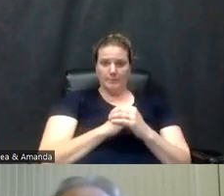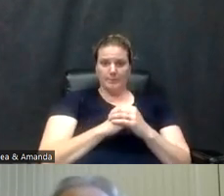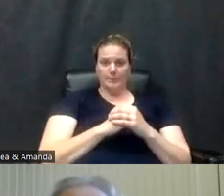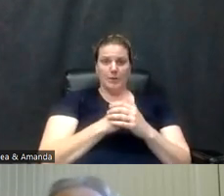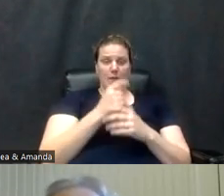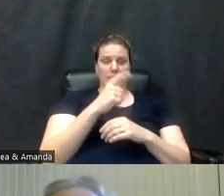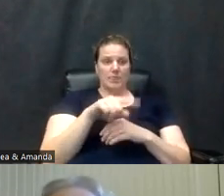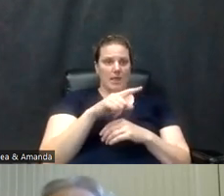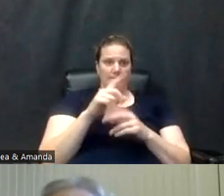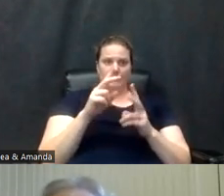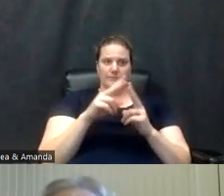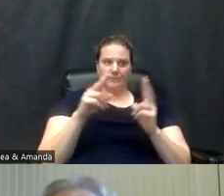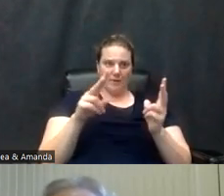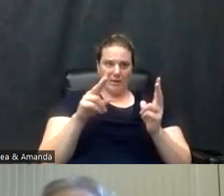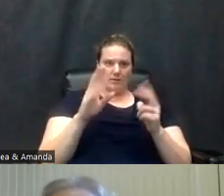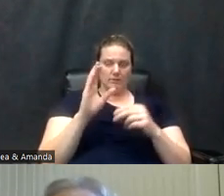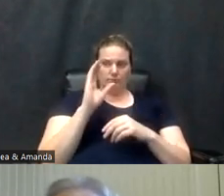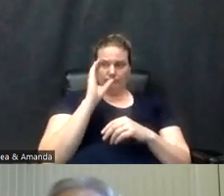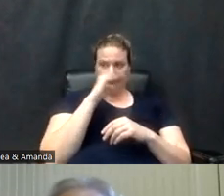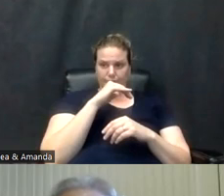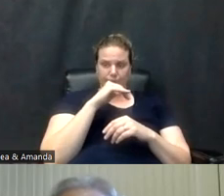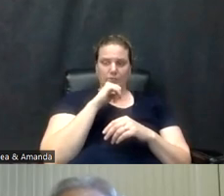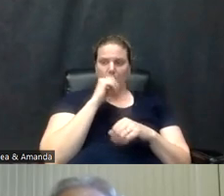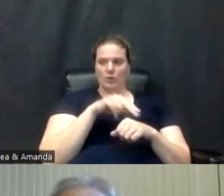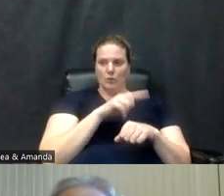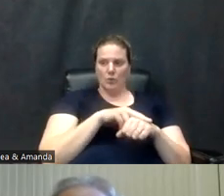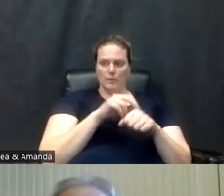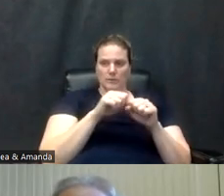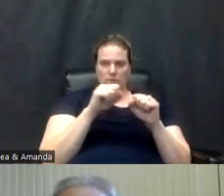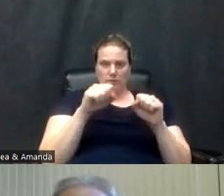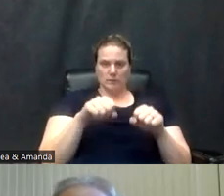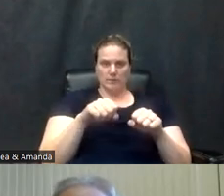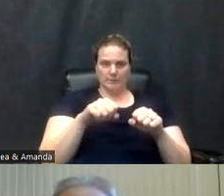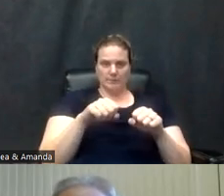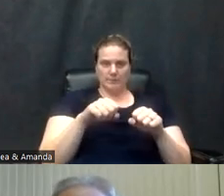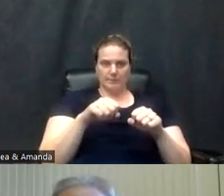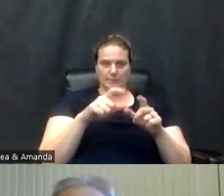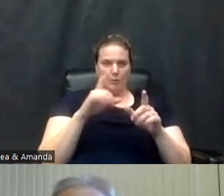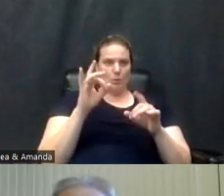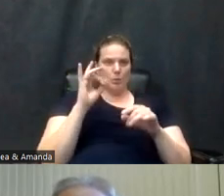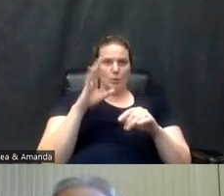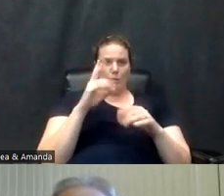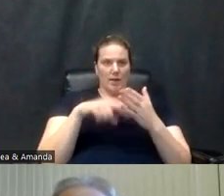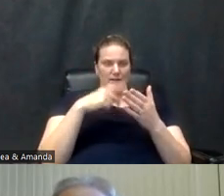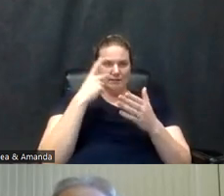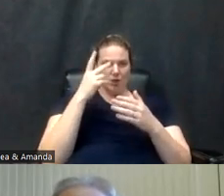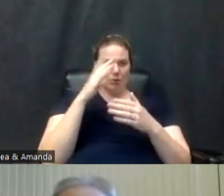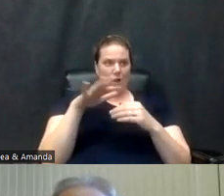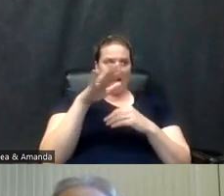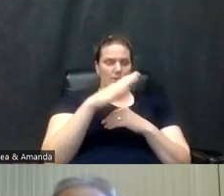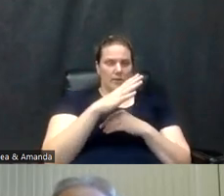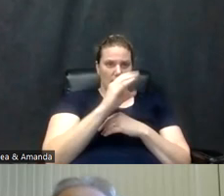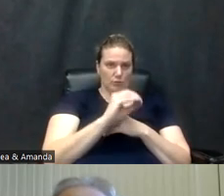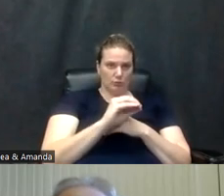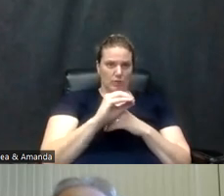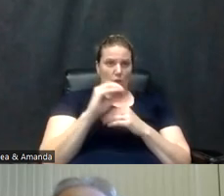They have a very bizarre and unusual system in all the ones that I've ever seen around the country, where the